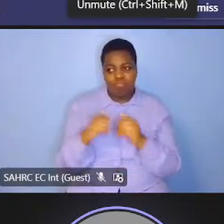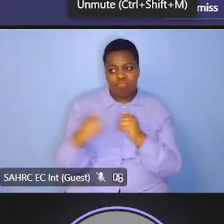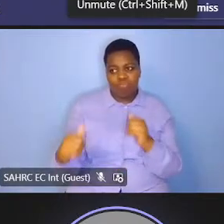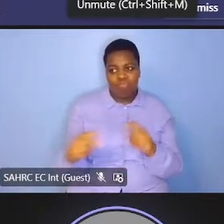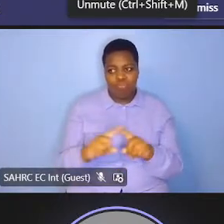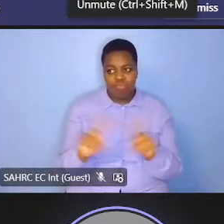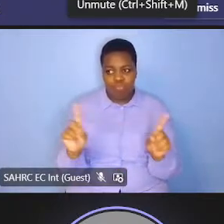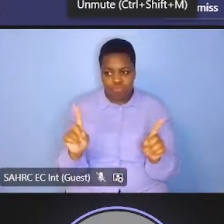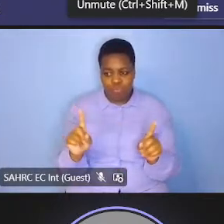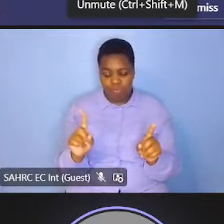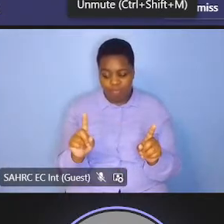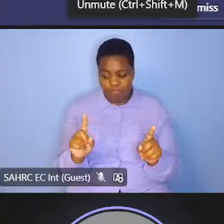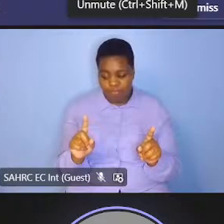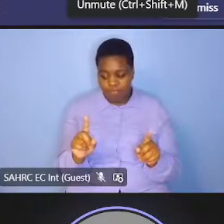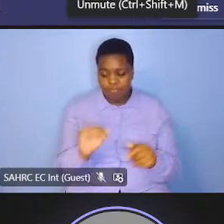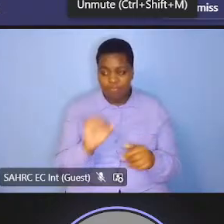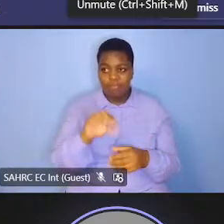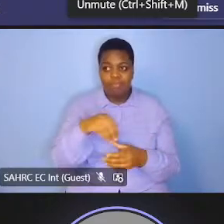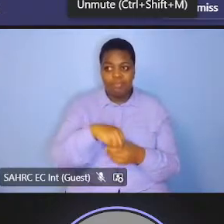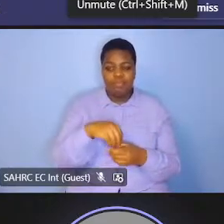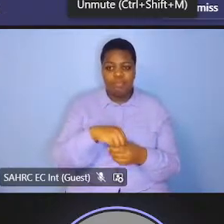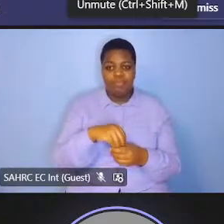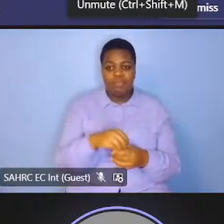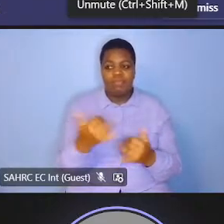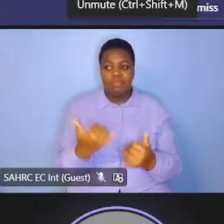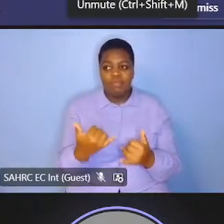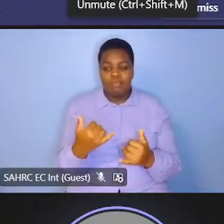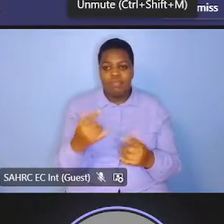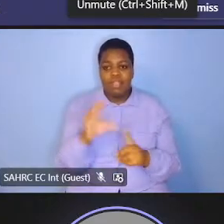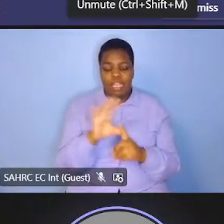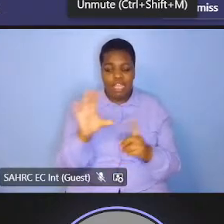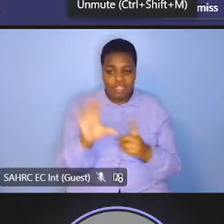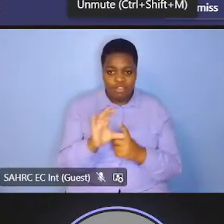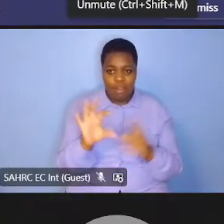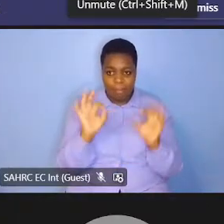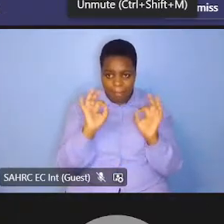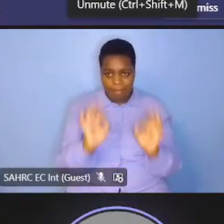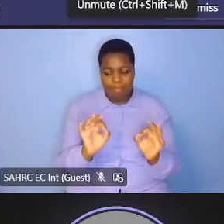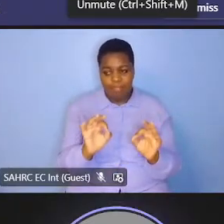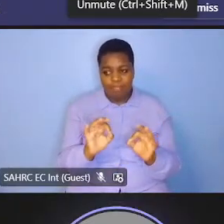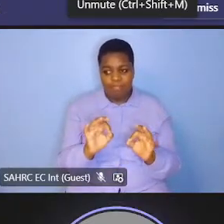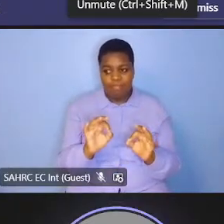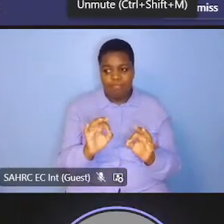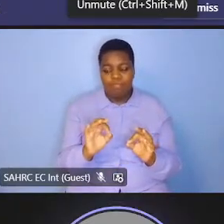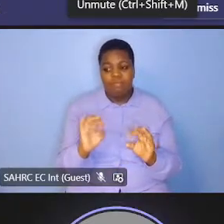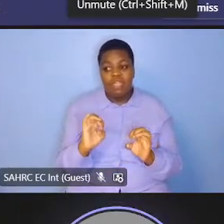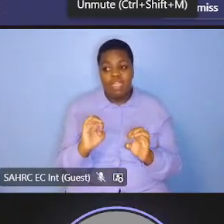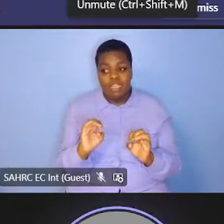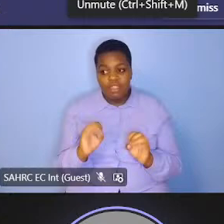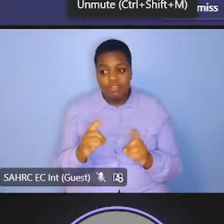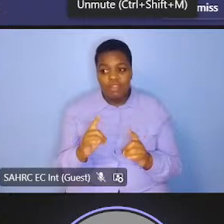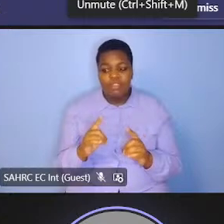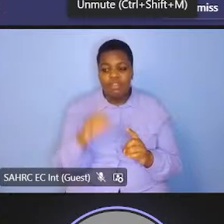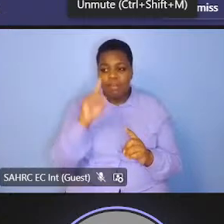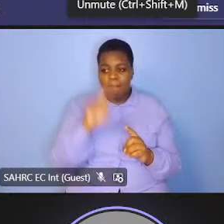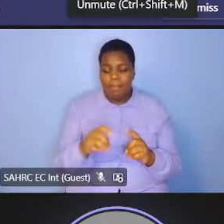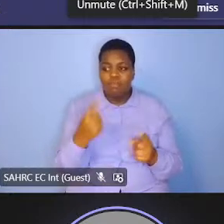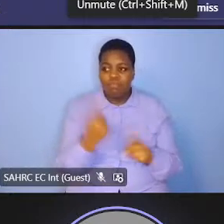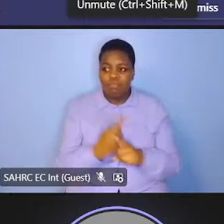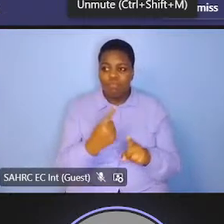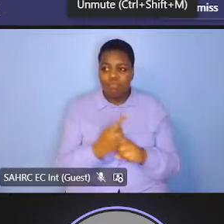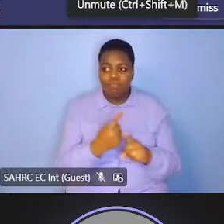non-discriminatory. The content is culturally appropriate. The education is